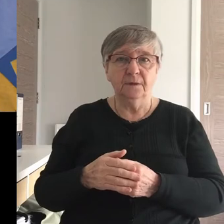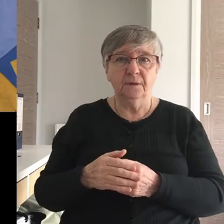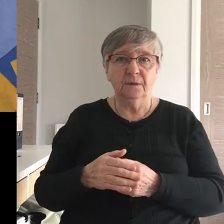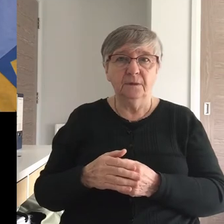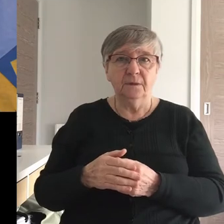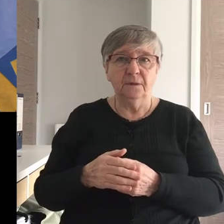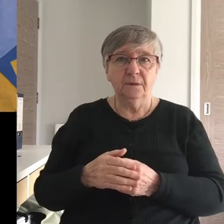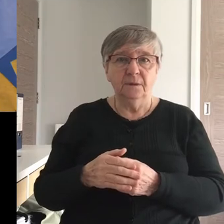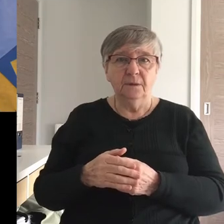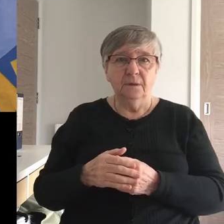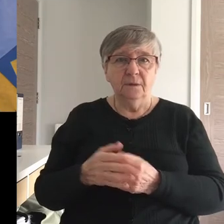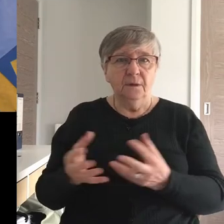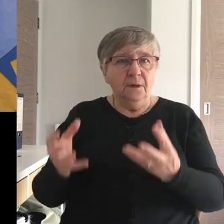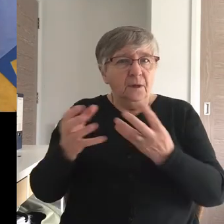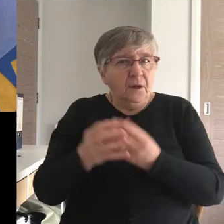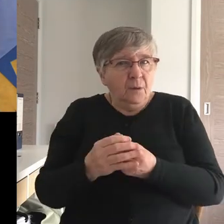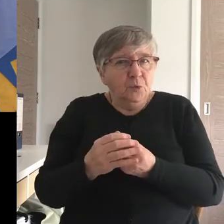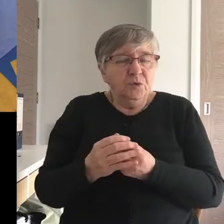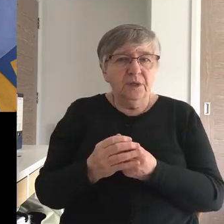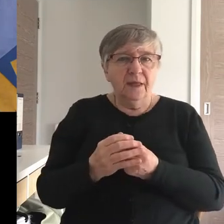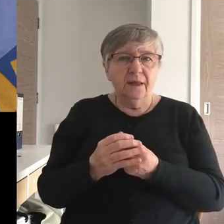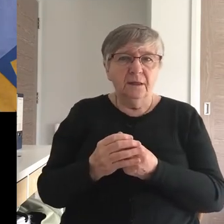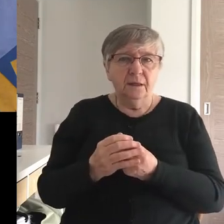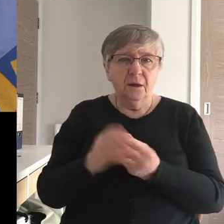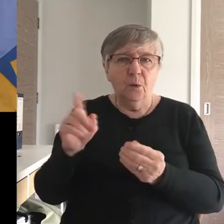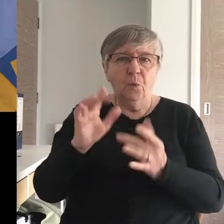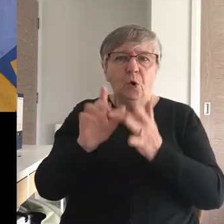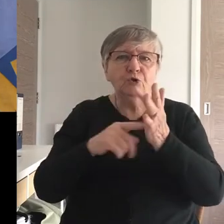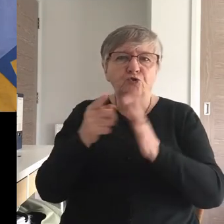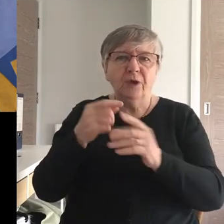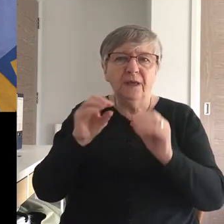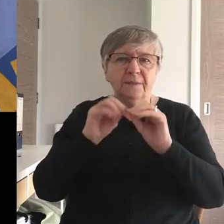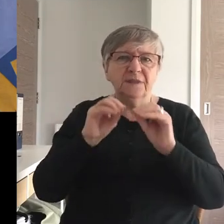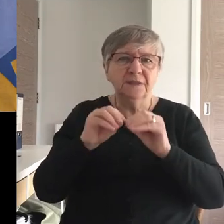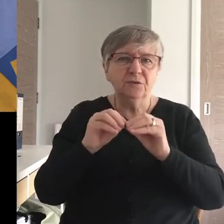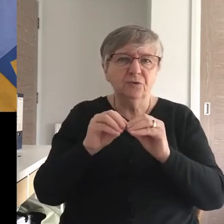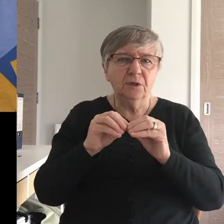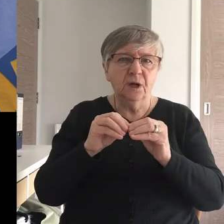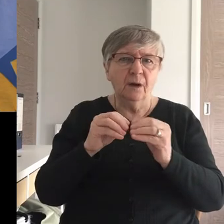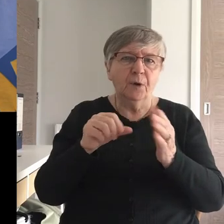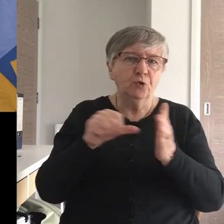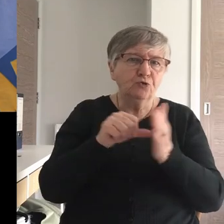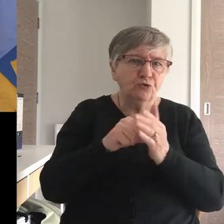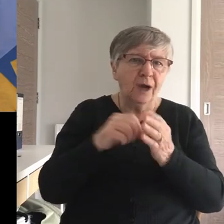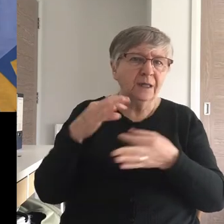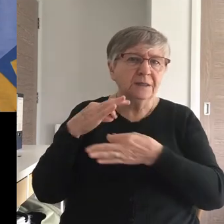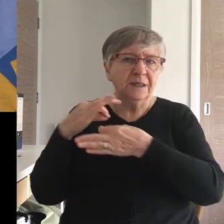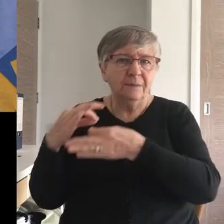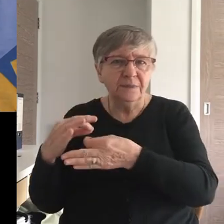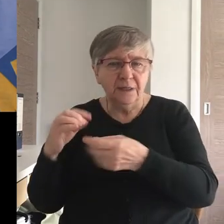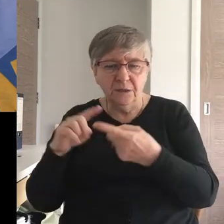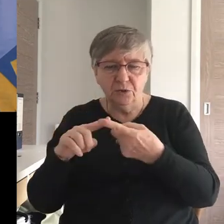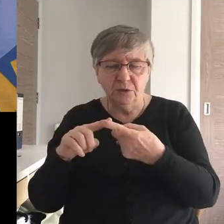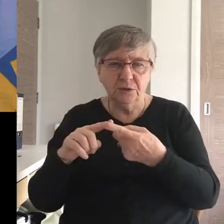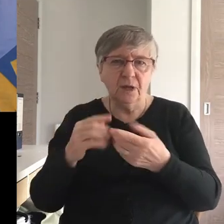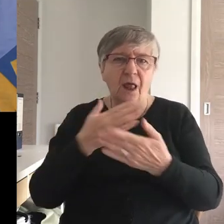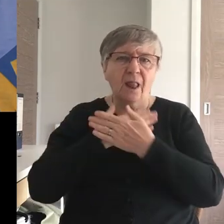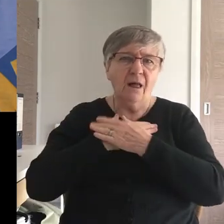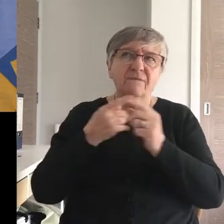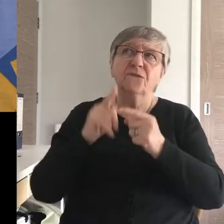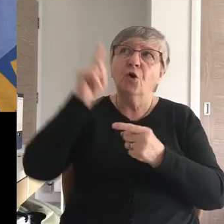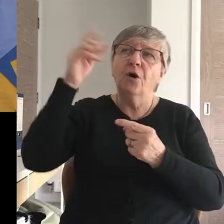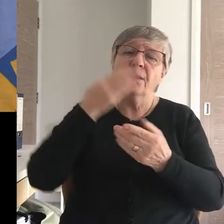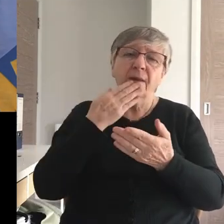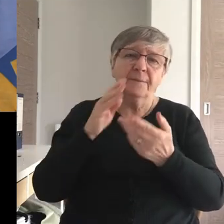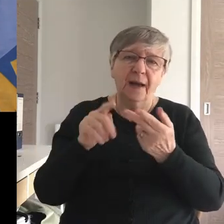Put together the tests in the series, what we've already said about trials and temptations, chapter 1, the love for the word of God, the